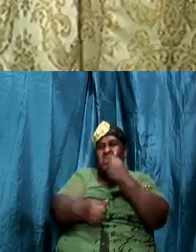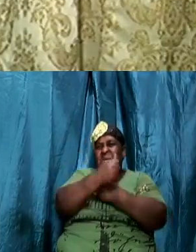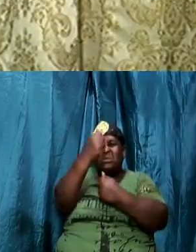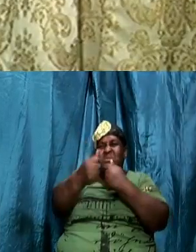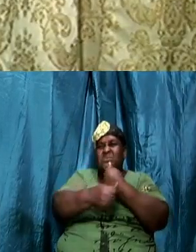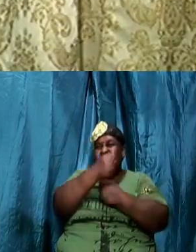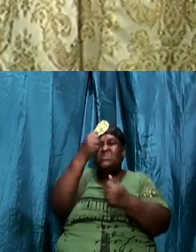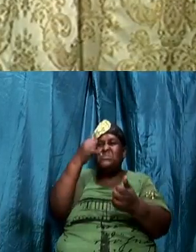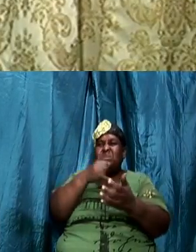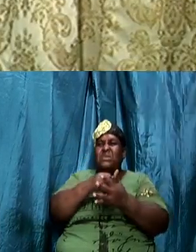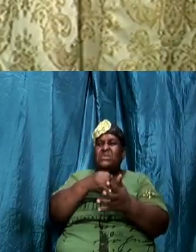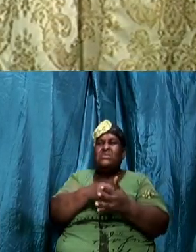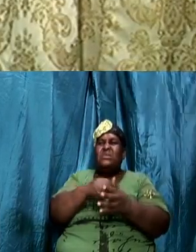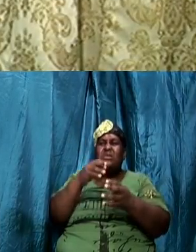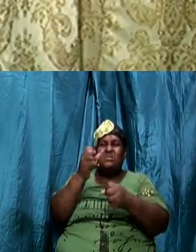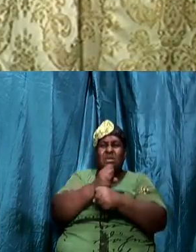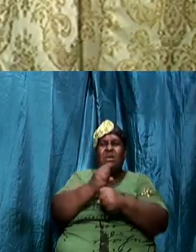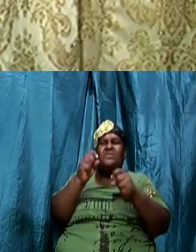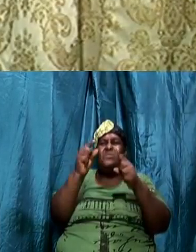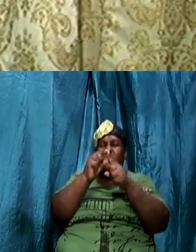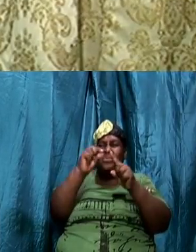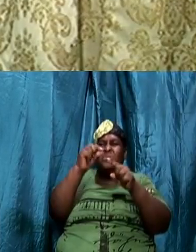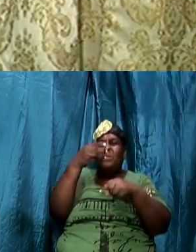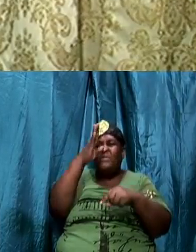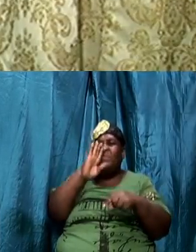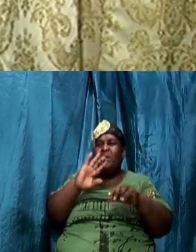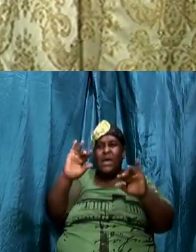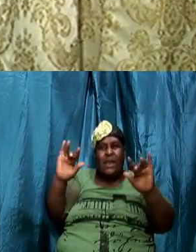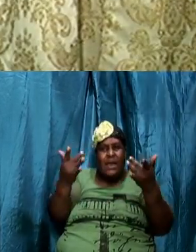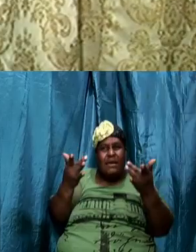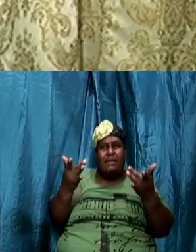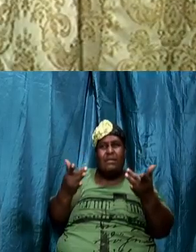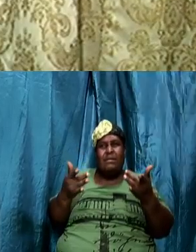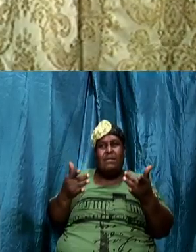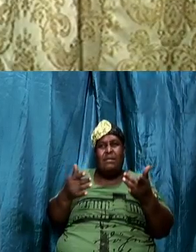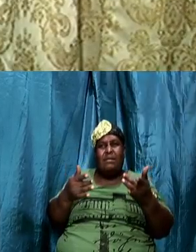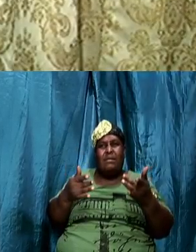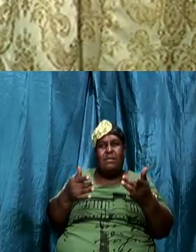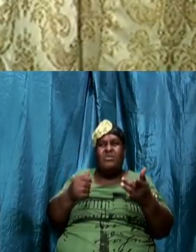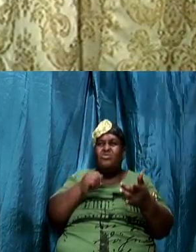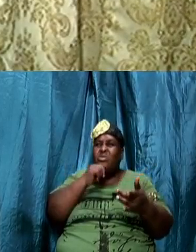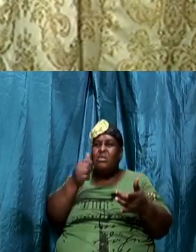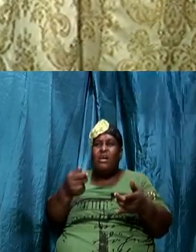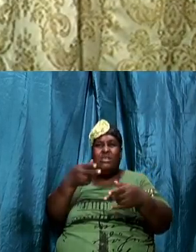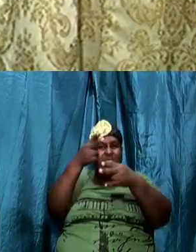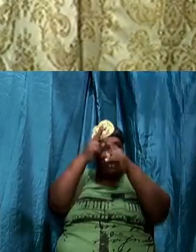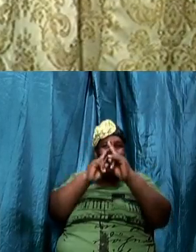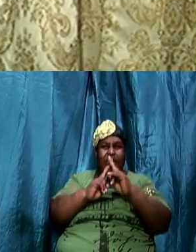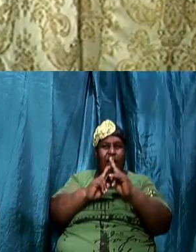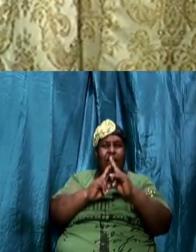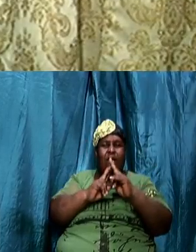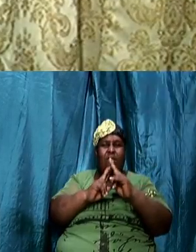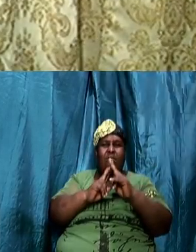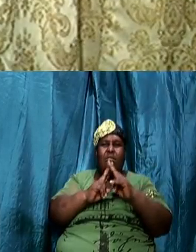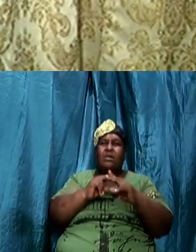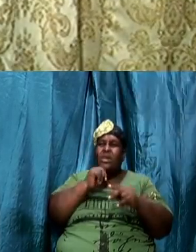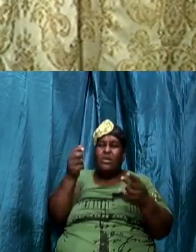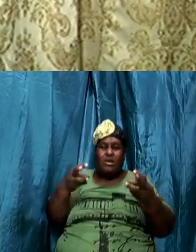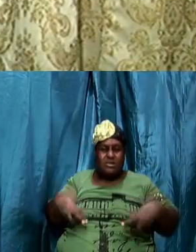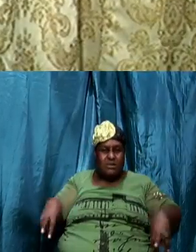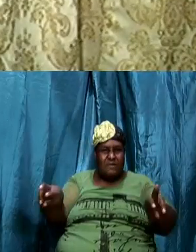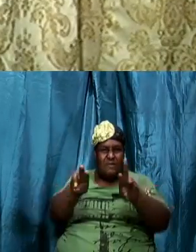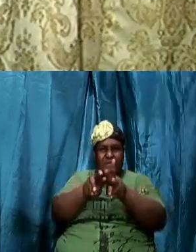trample, for us to treat lightly, for us to disregard, for us to